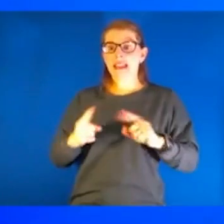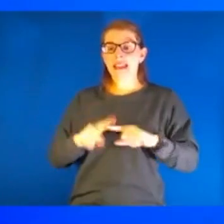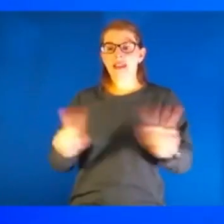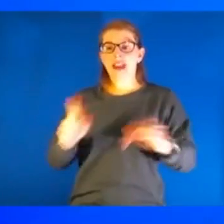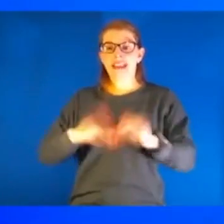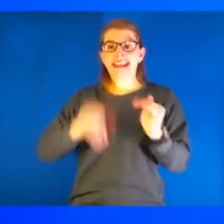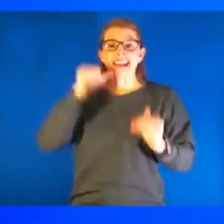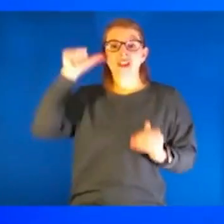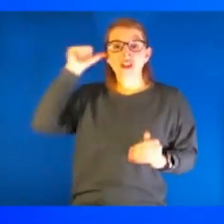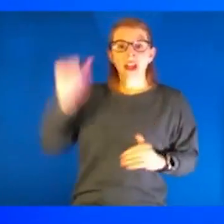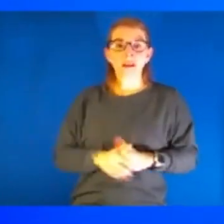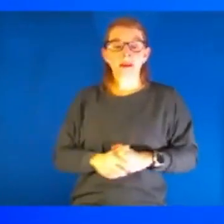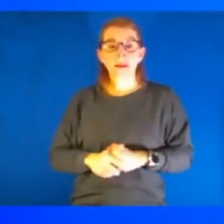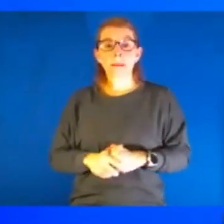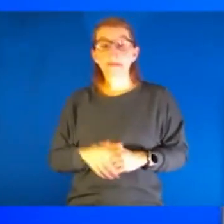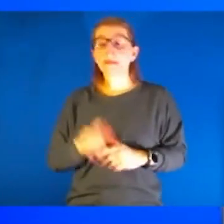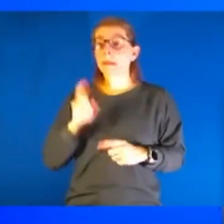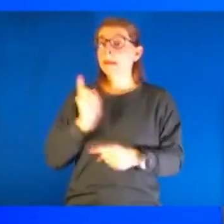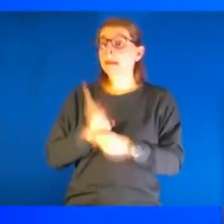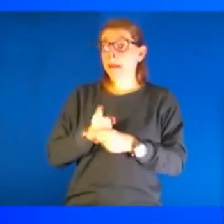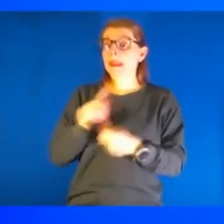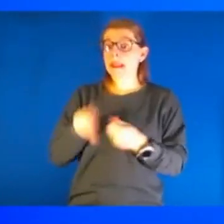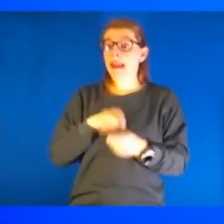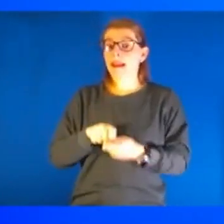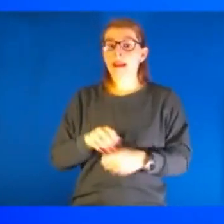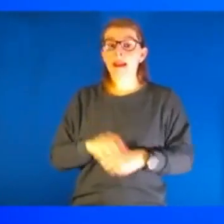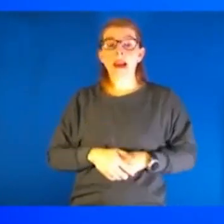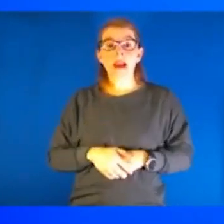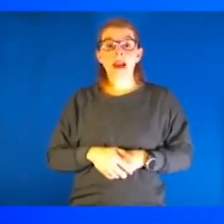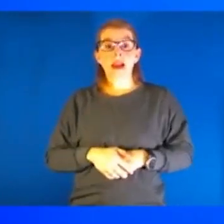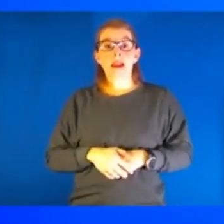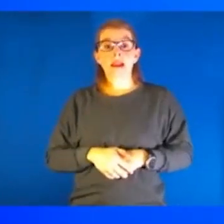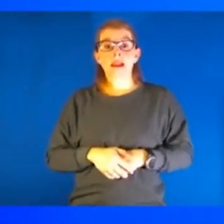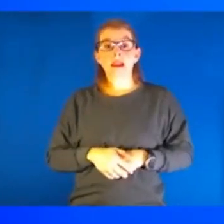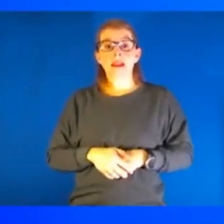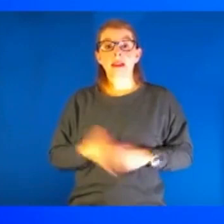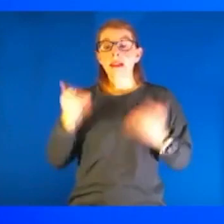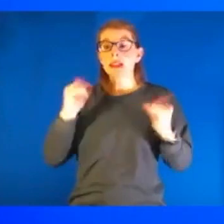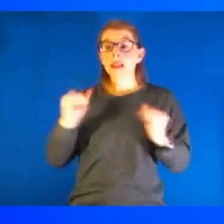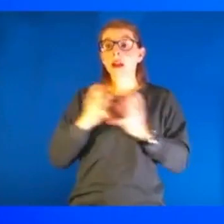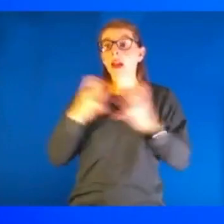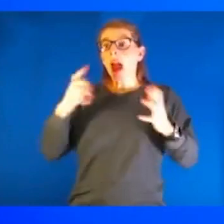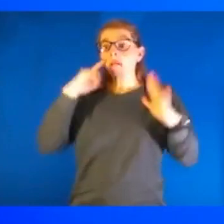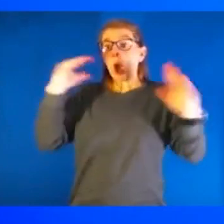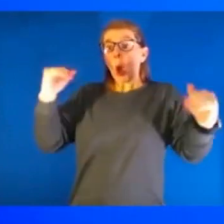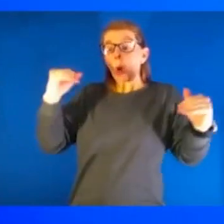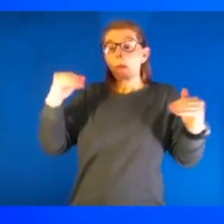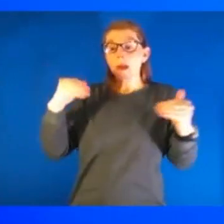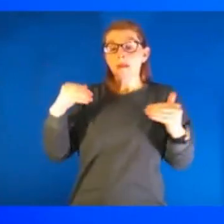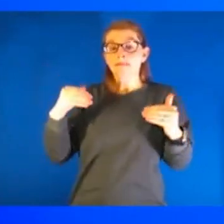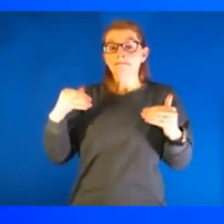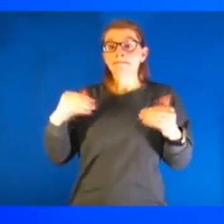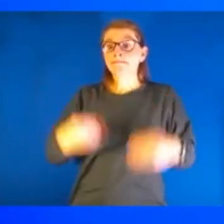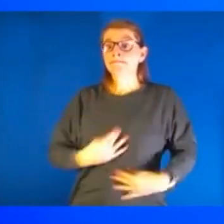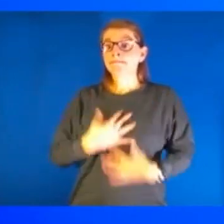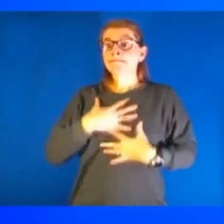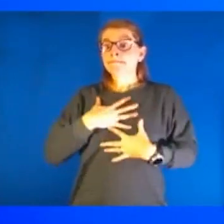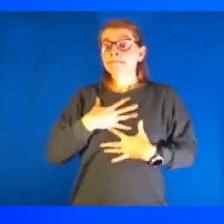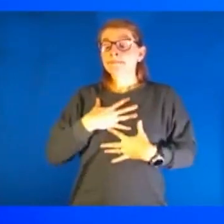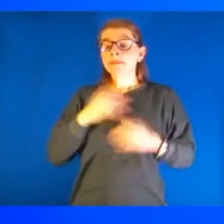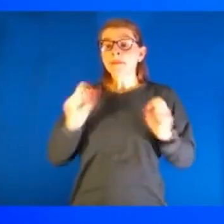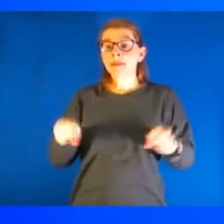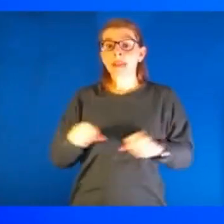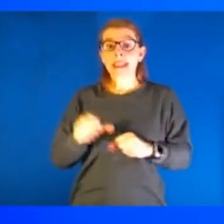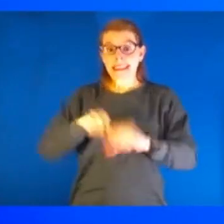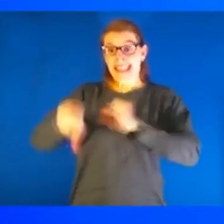Yeah, exactly. I mean, there still is so much hope to be had, and that's the first thing. Science is important. It